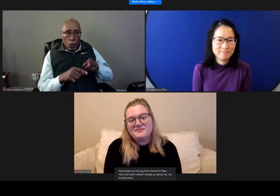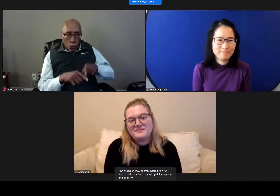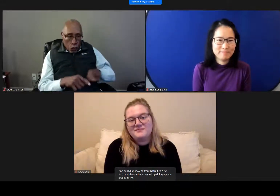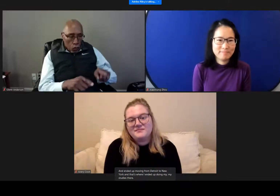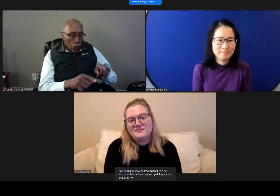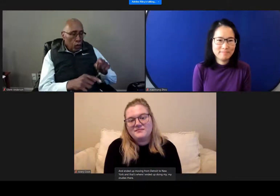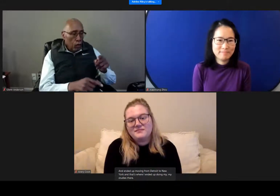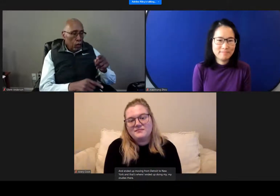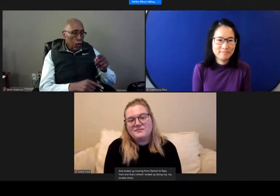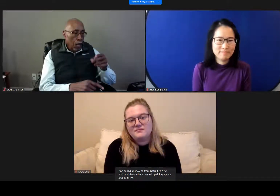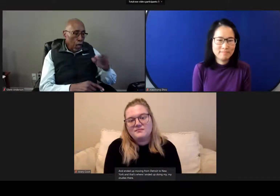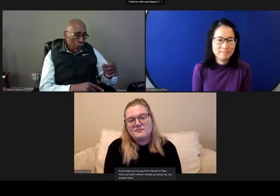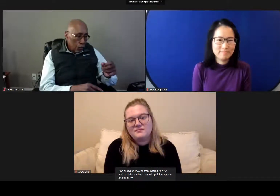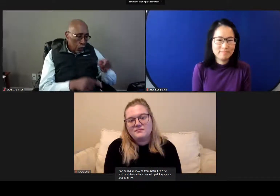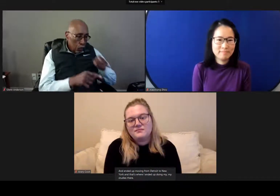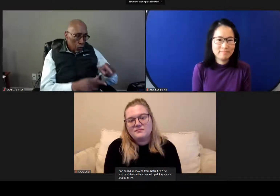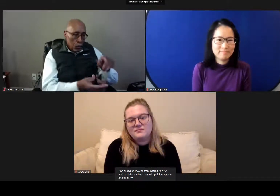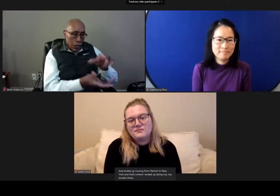there.